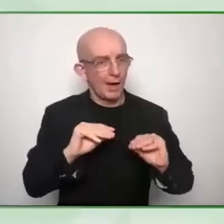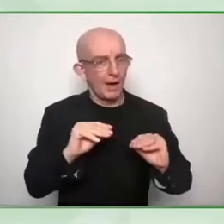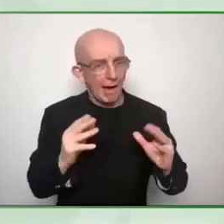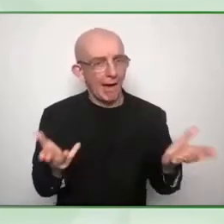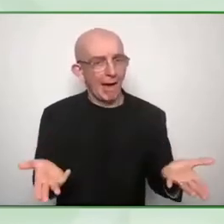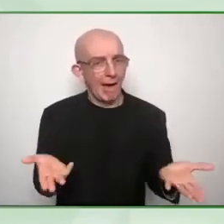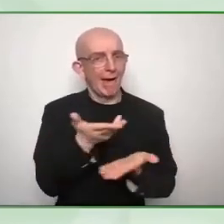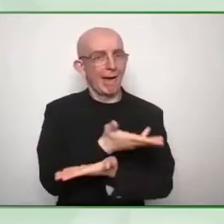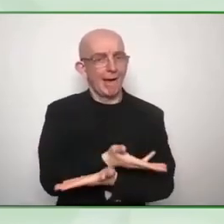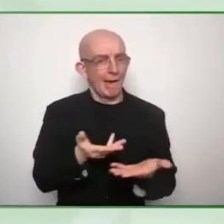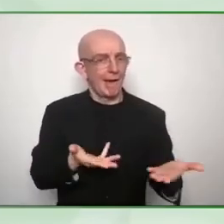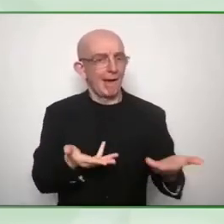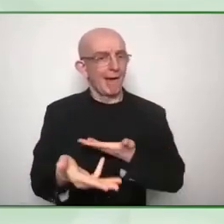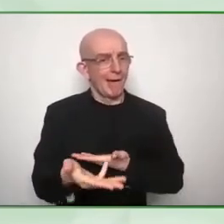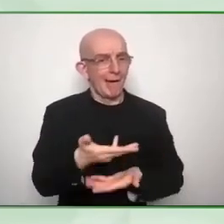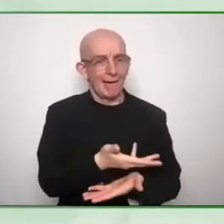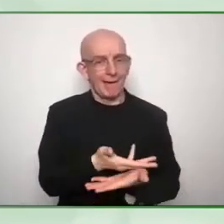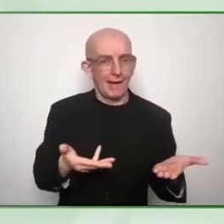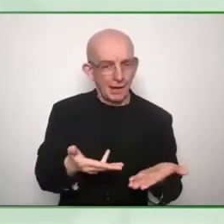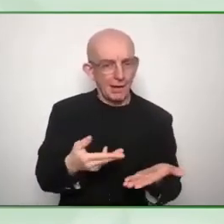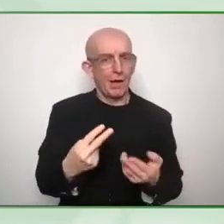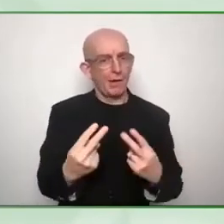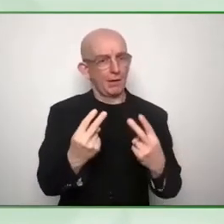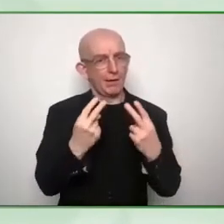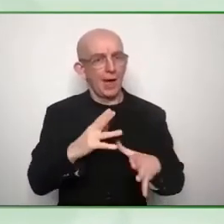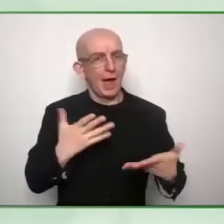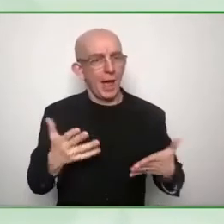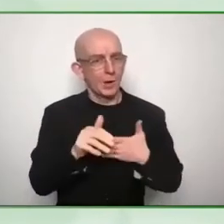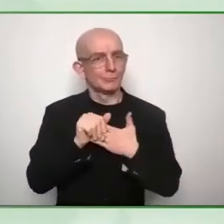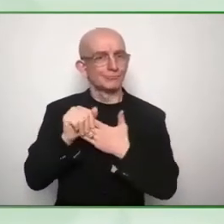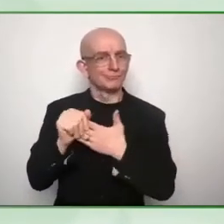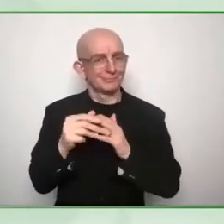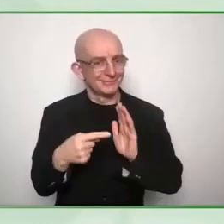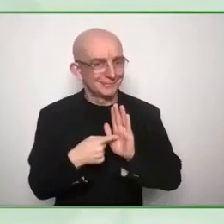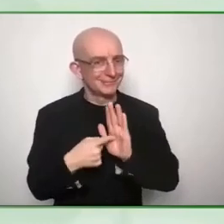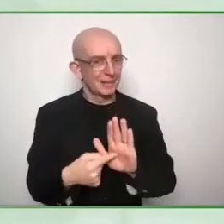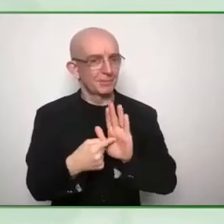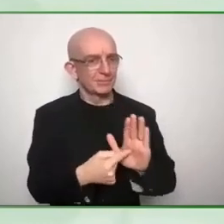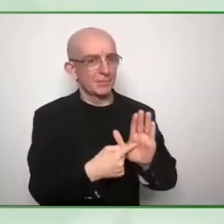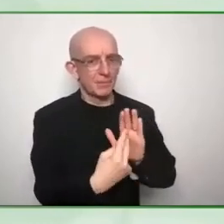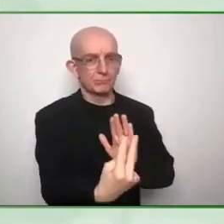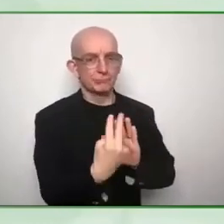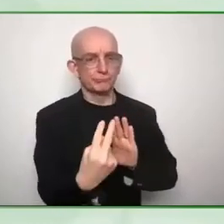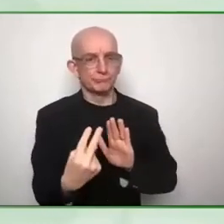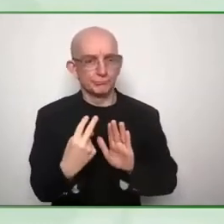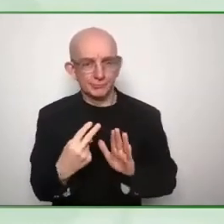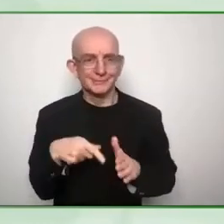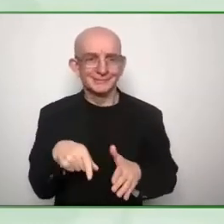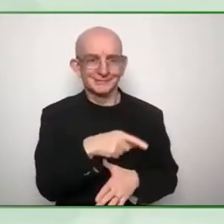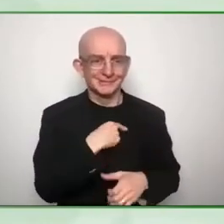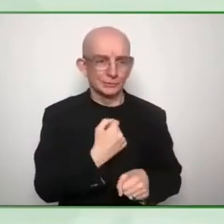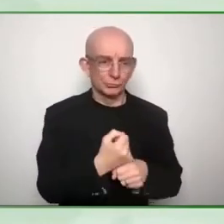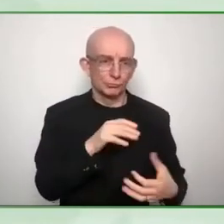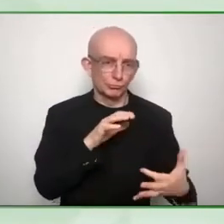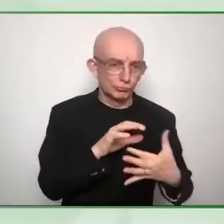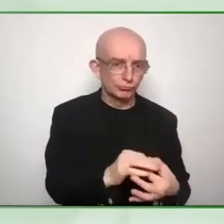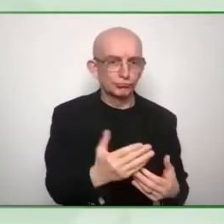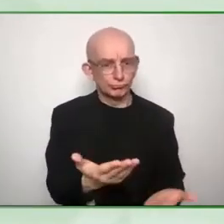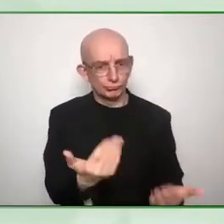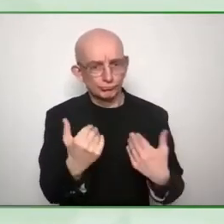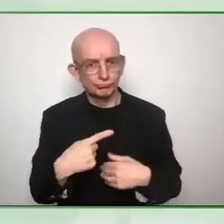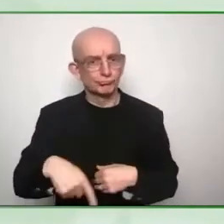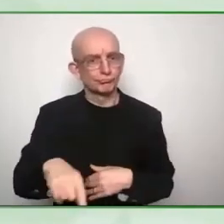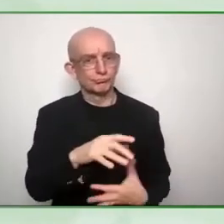us on LinkedIn and we'll get connected and find out how we can partner together. Great. Ladies, thank you so much.